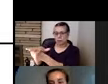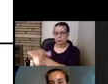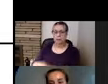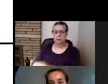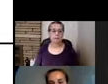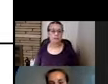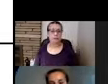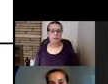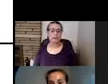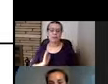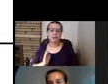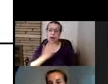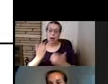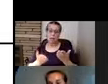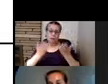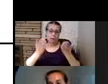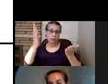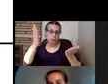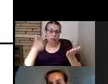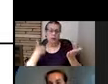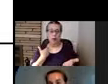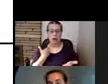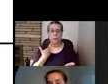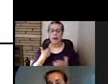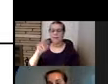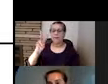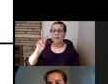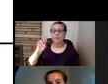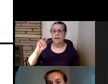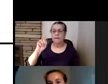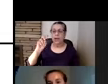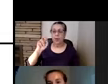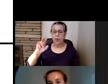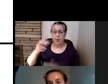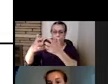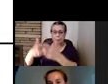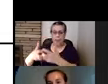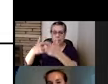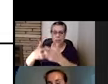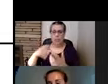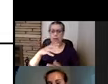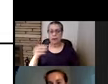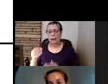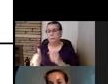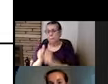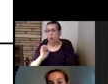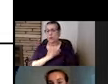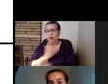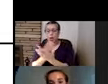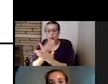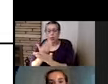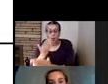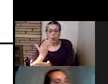So our proposal focuses on fare vending machines and retailers, which encompasses the majority of our new fare sales